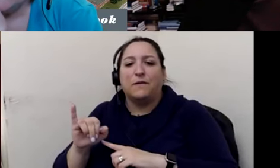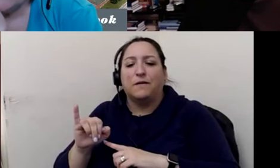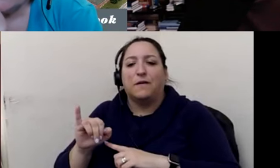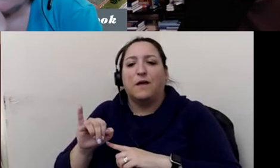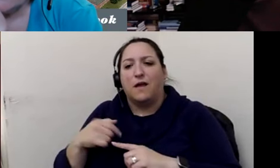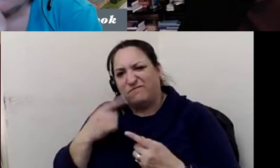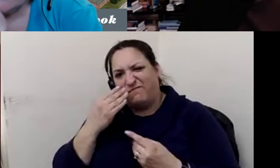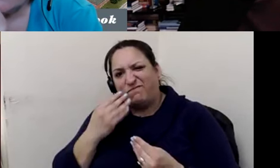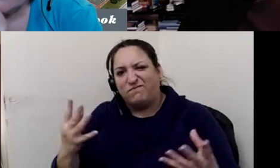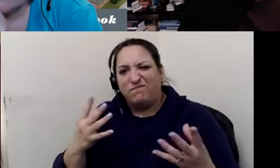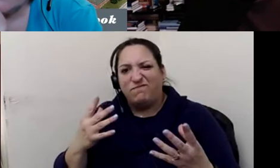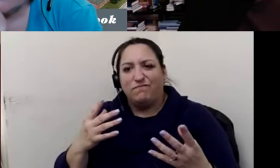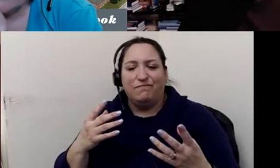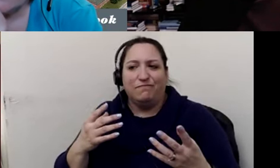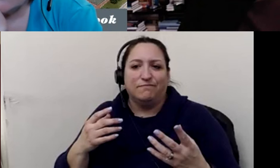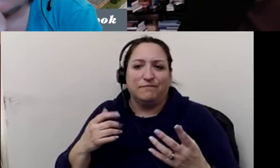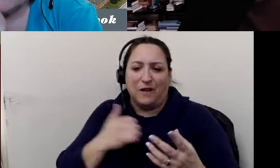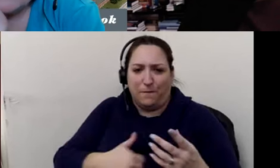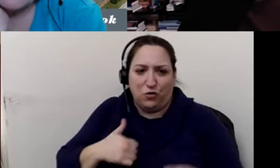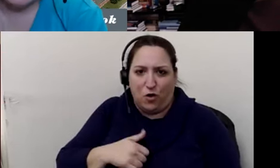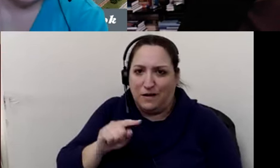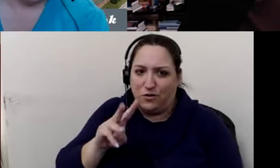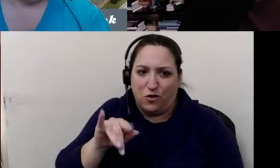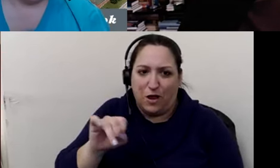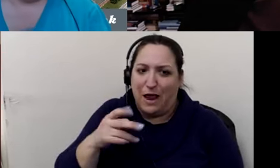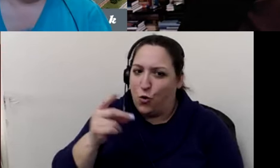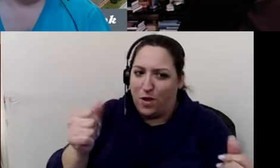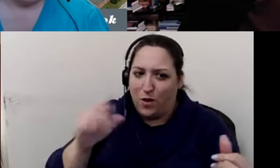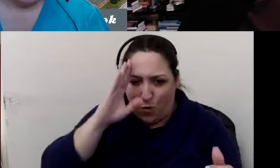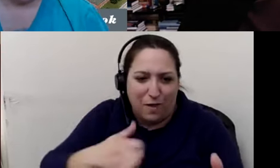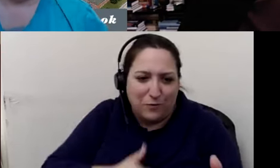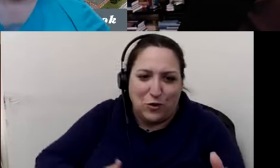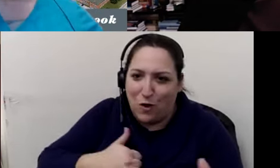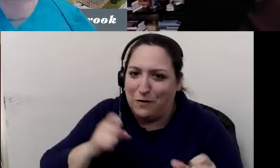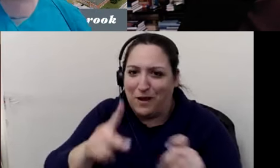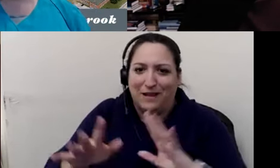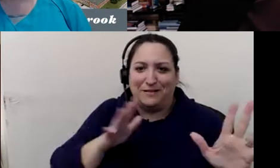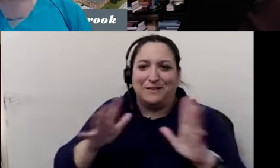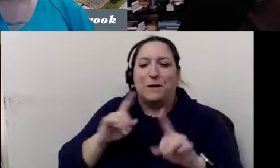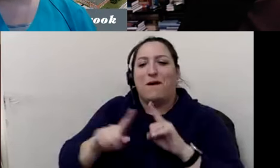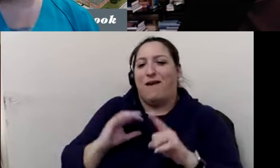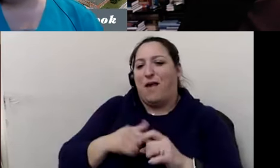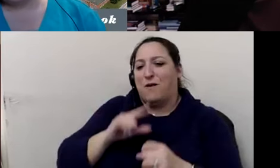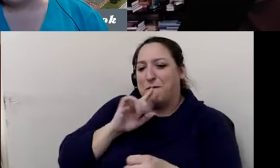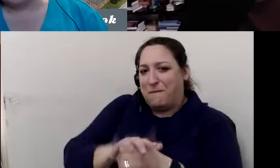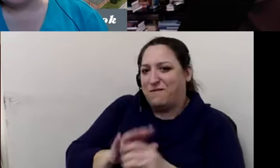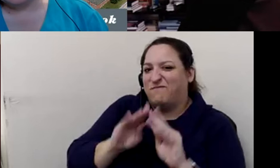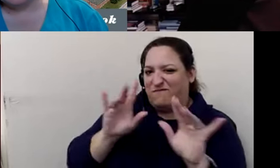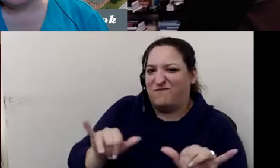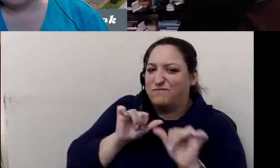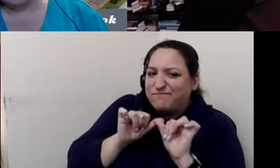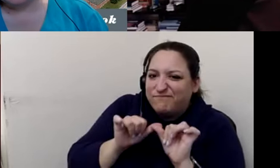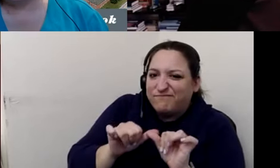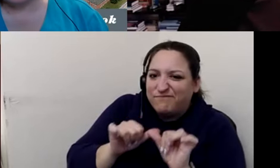mean, certainly for the non, oh, I'm sorry, Tawnie, I'll be quick. you know, our commitment obviously is to